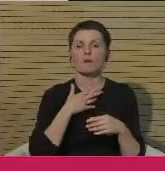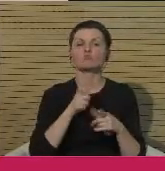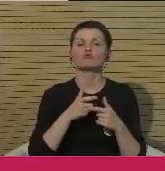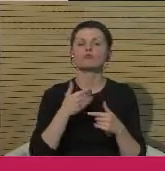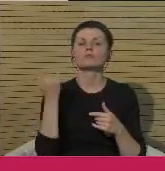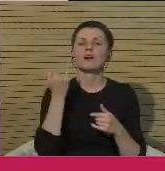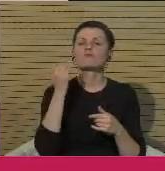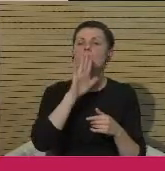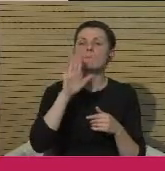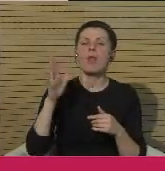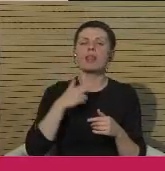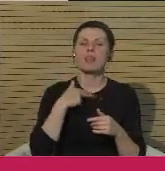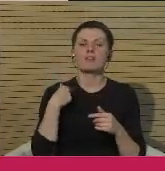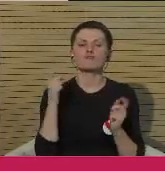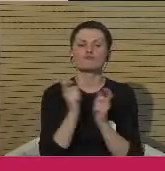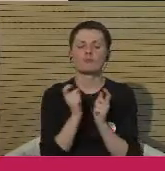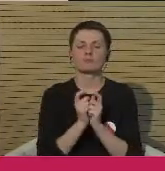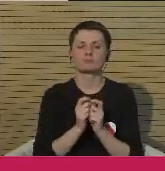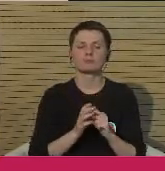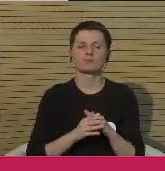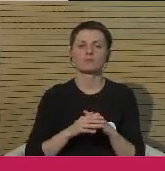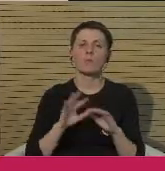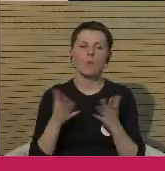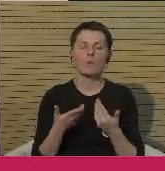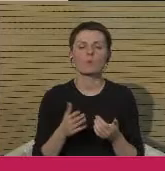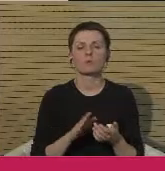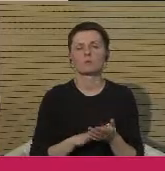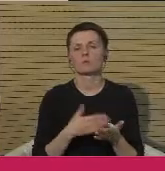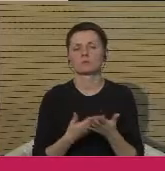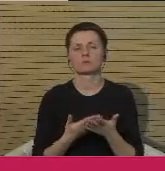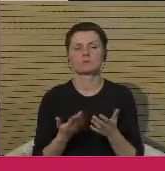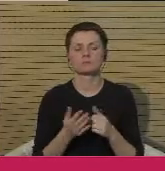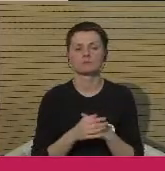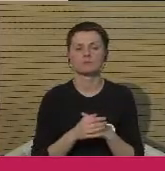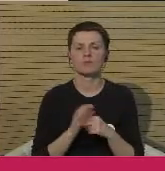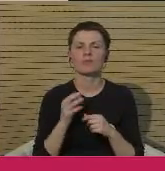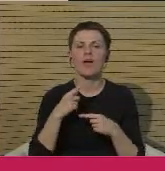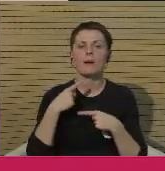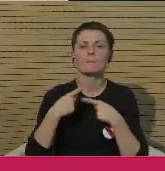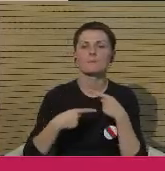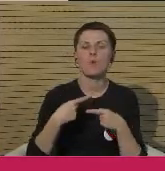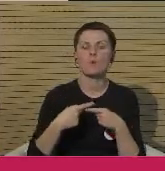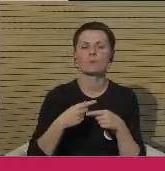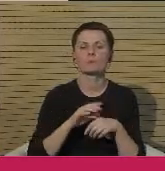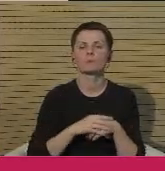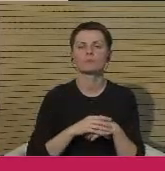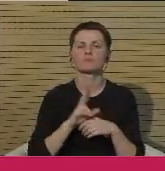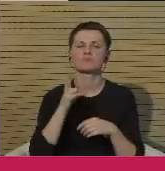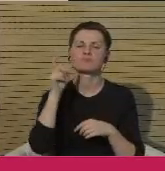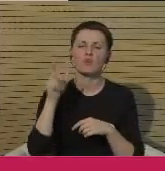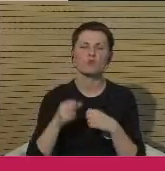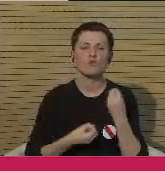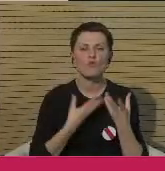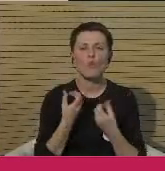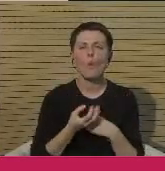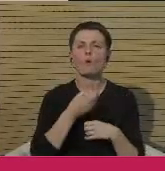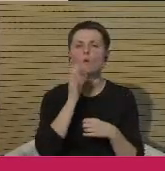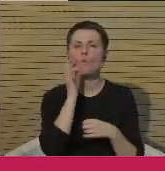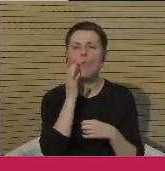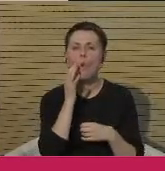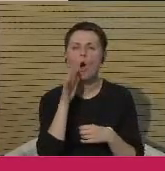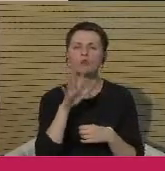beyond Minsk, and what we get is what we are getting is what our neighbors had.